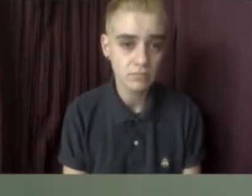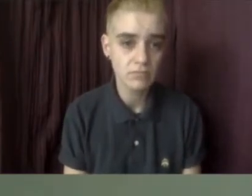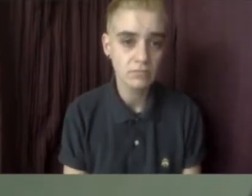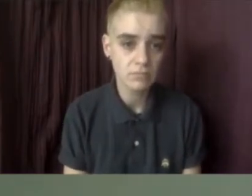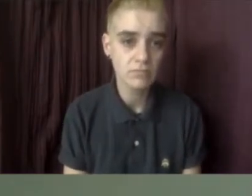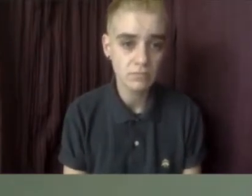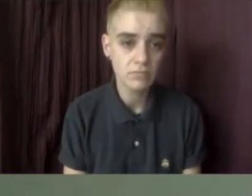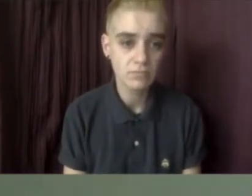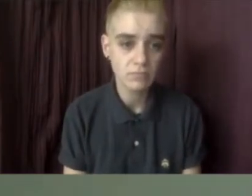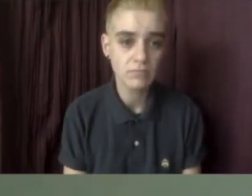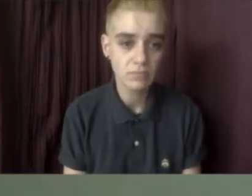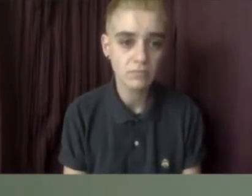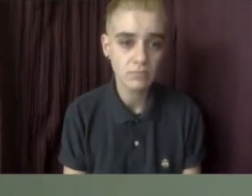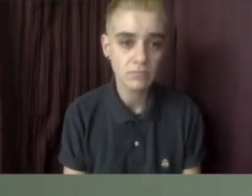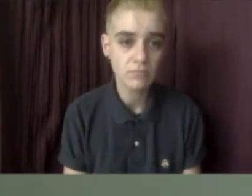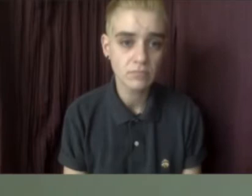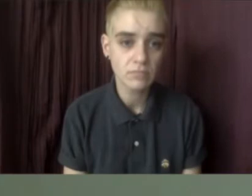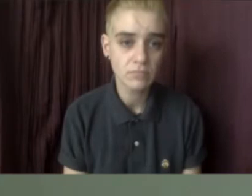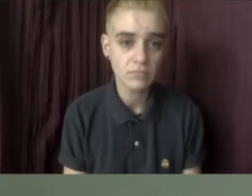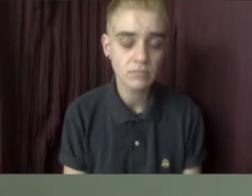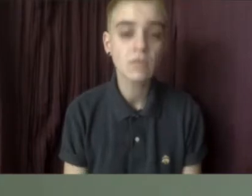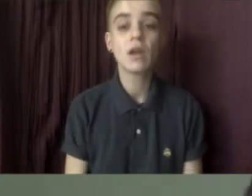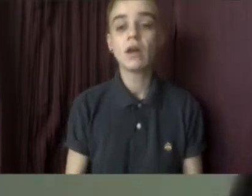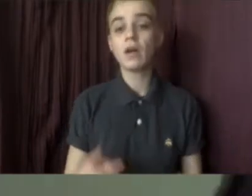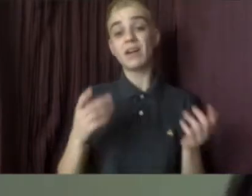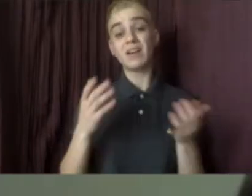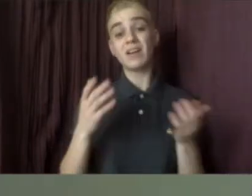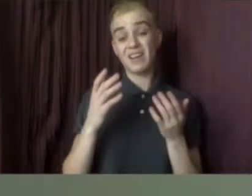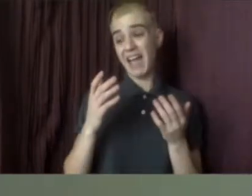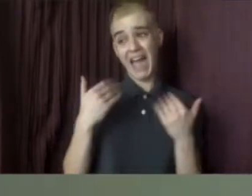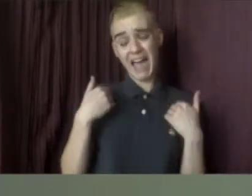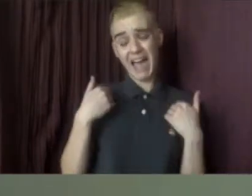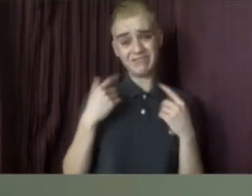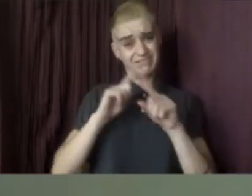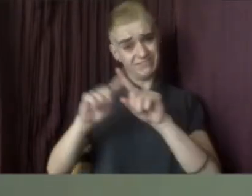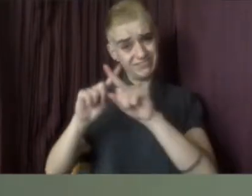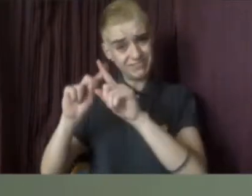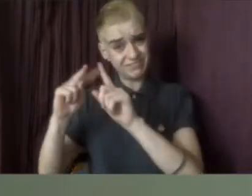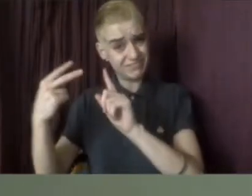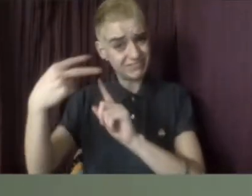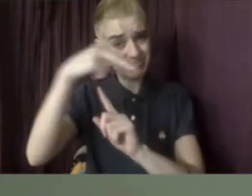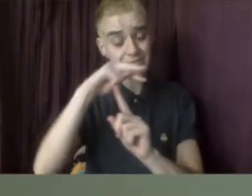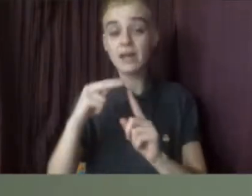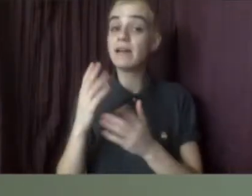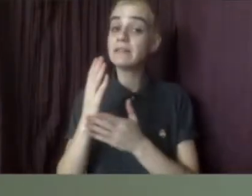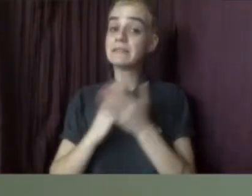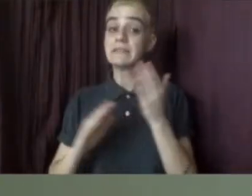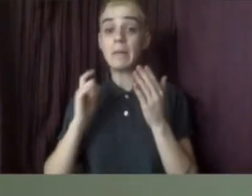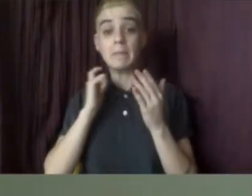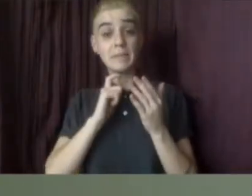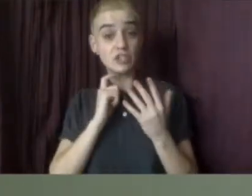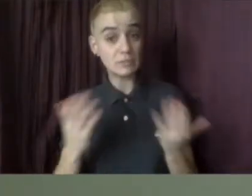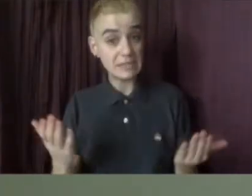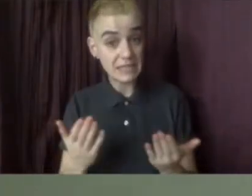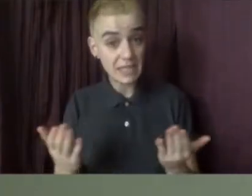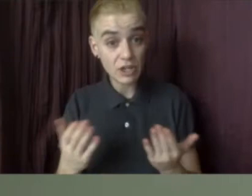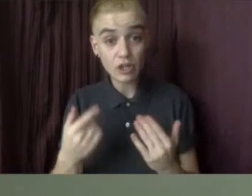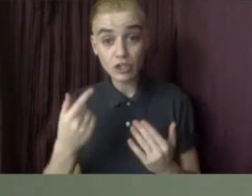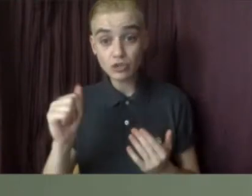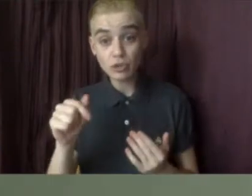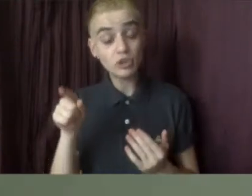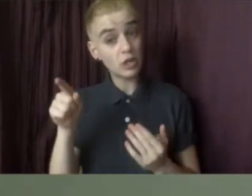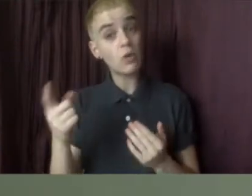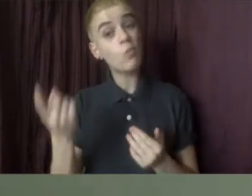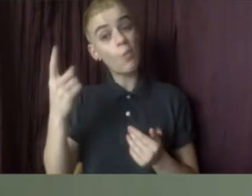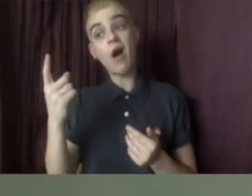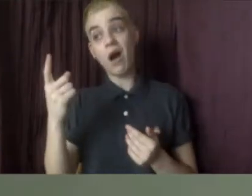Georgia. And as noted, Stacey Abrams is not. I'm actually also kind of on that side of not advocating for boycotting because it